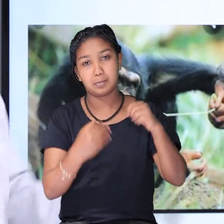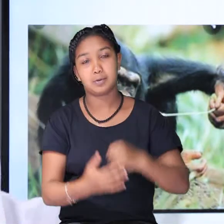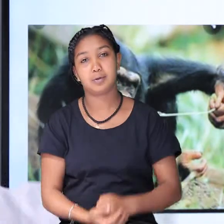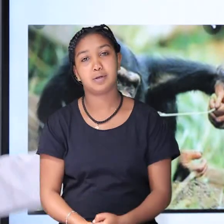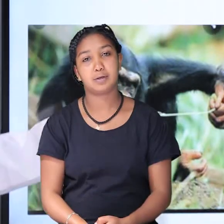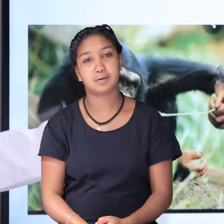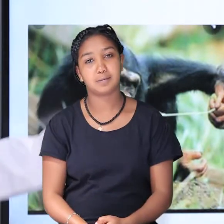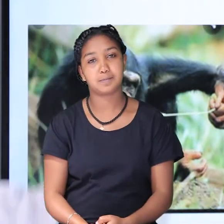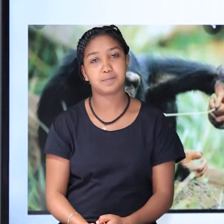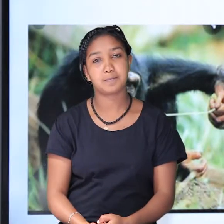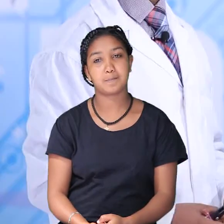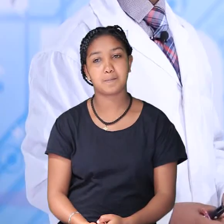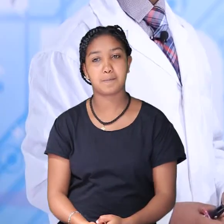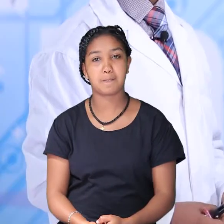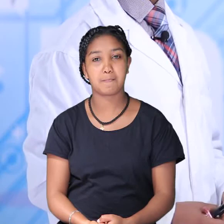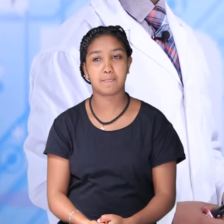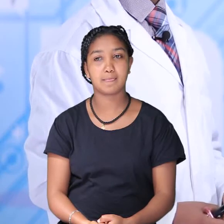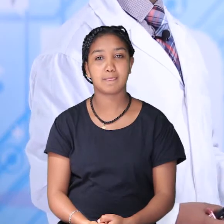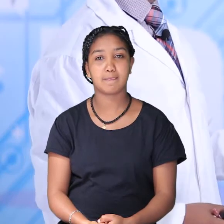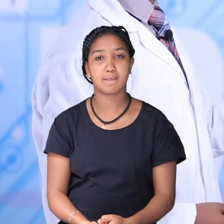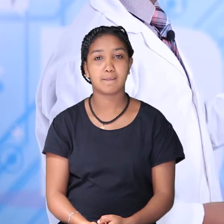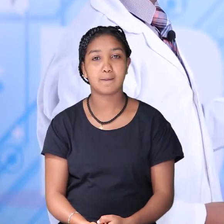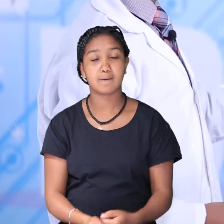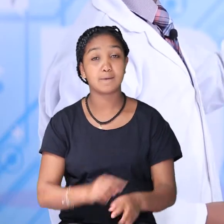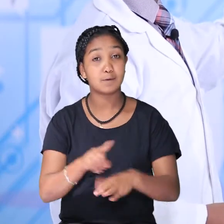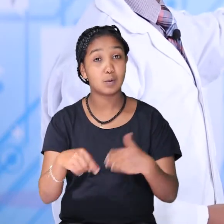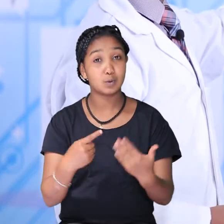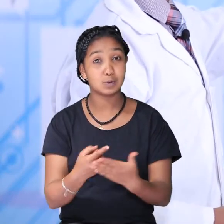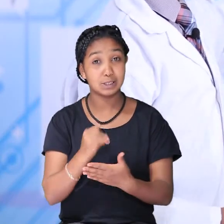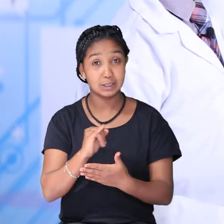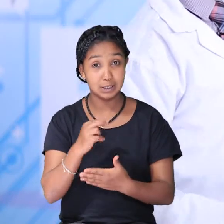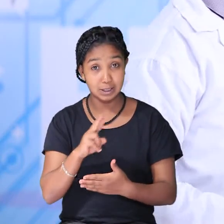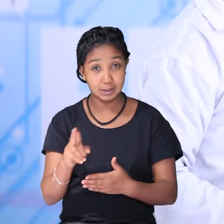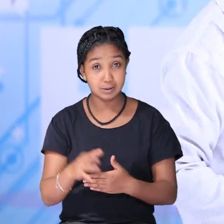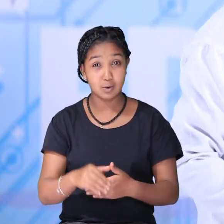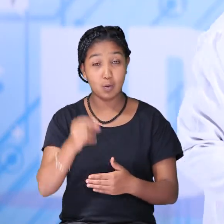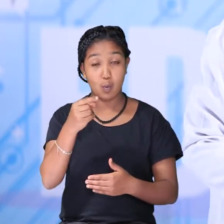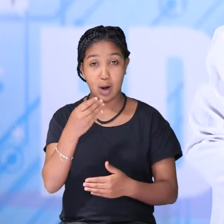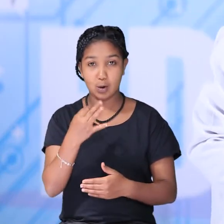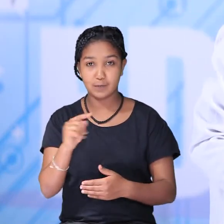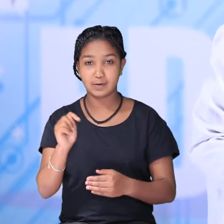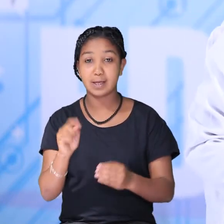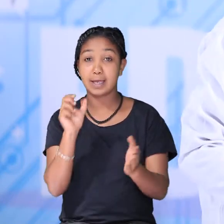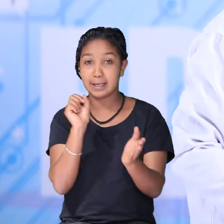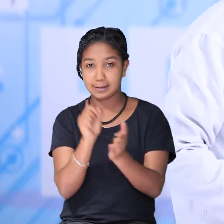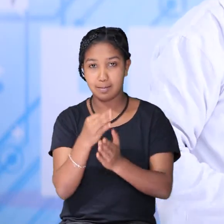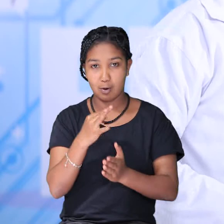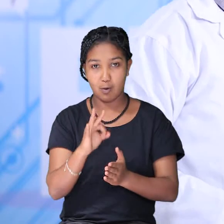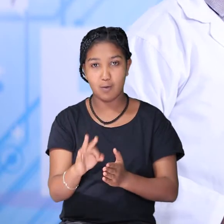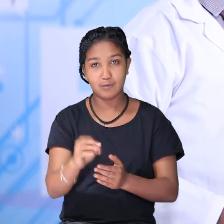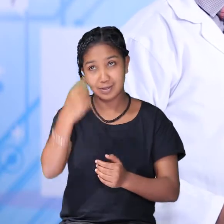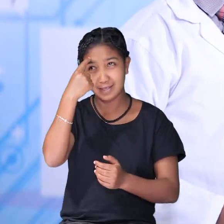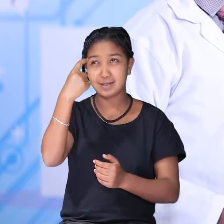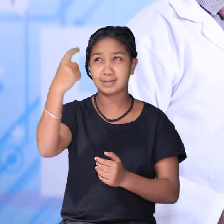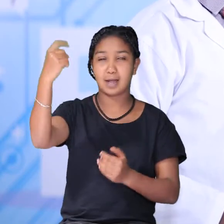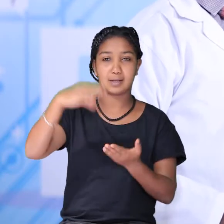and they feed the ants. So this is an example of insight